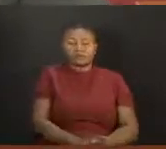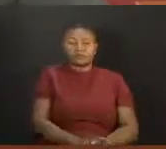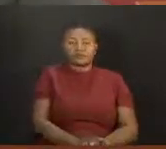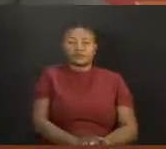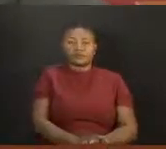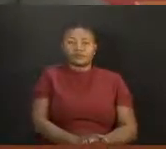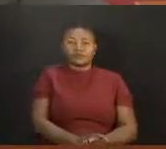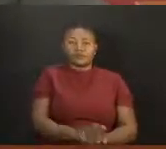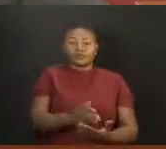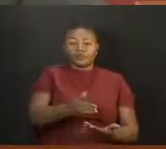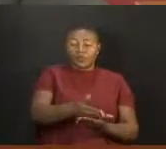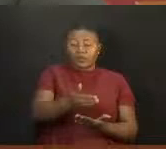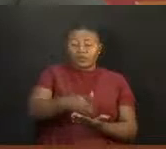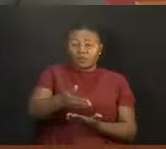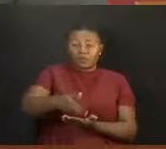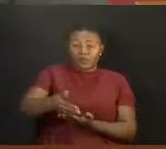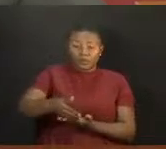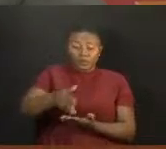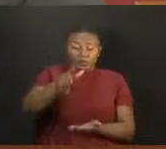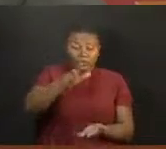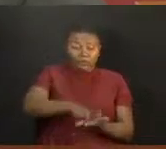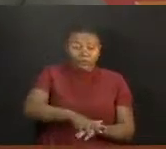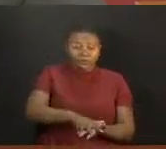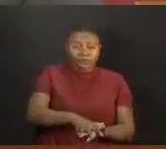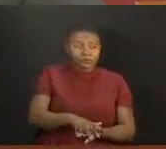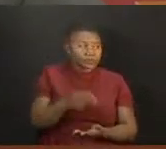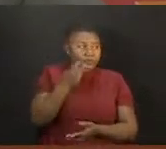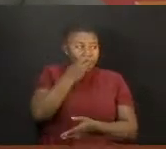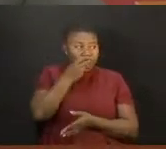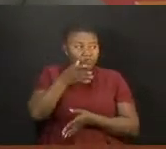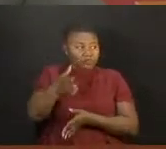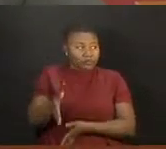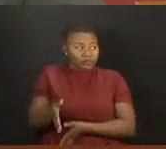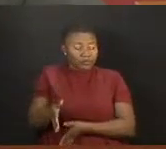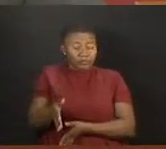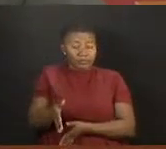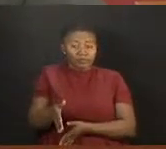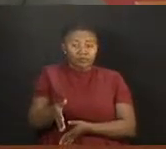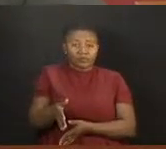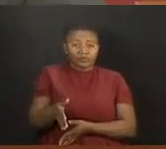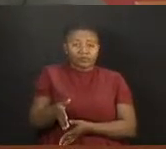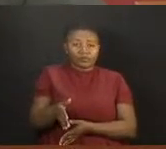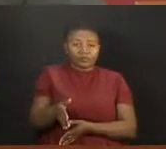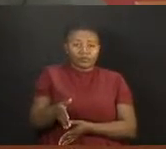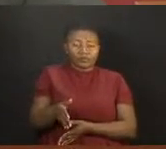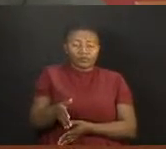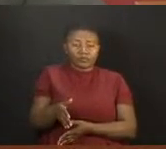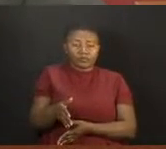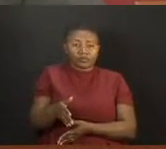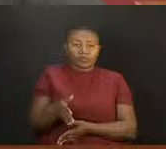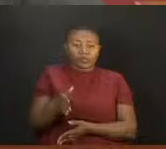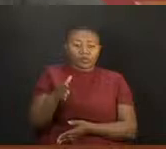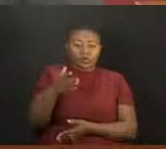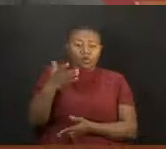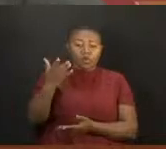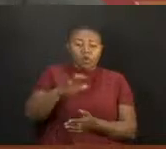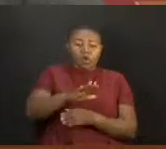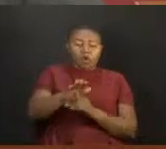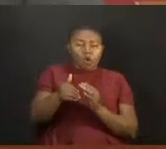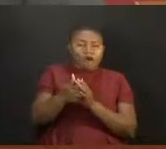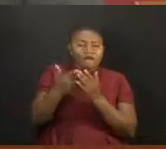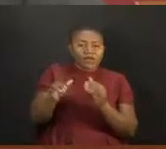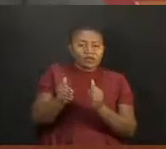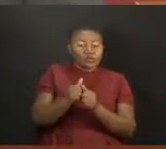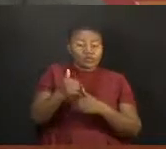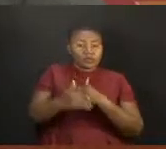Procurement approvals. Mr. Speaker, procurement approvals were sought for all the processes.